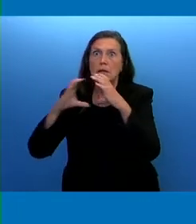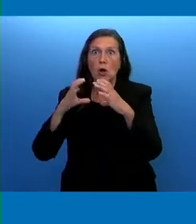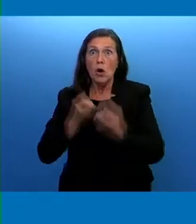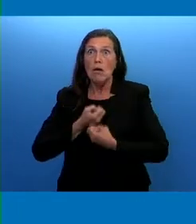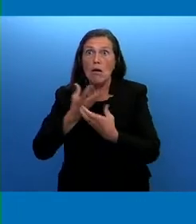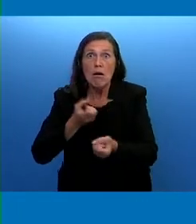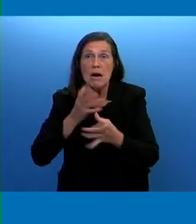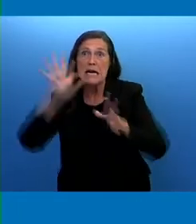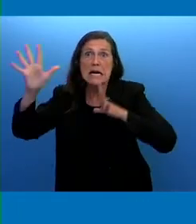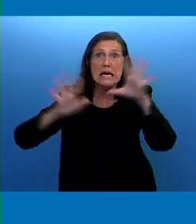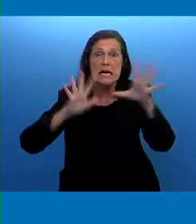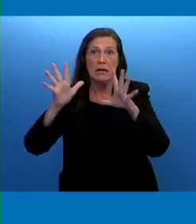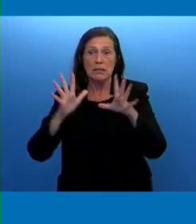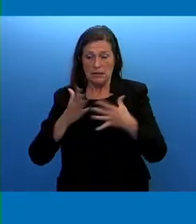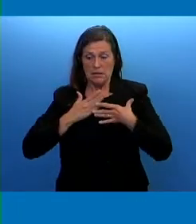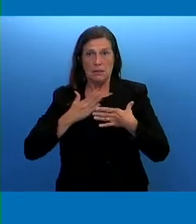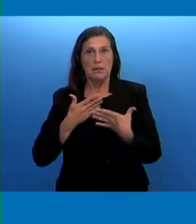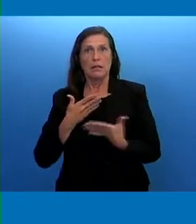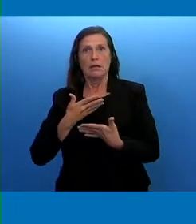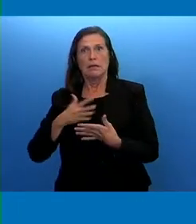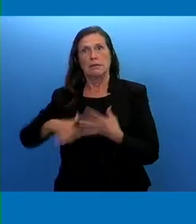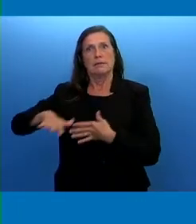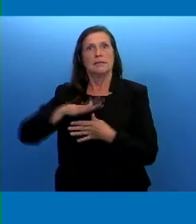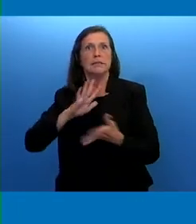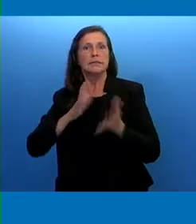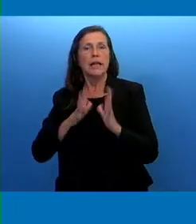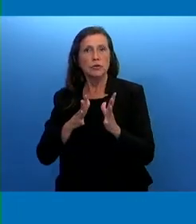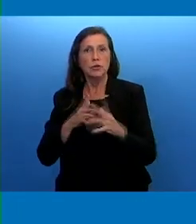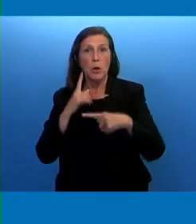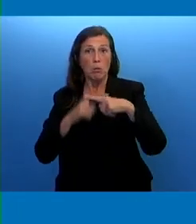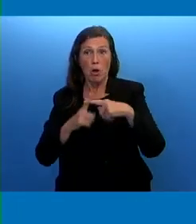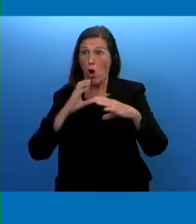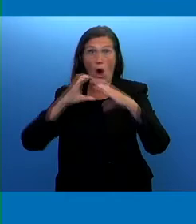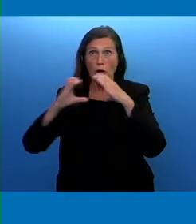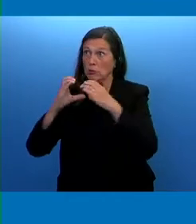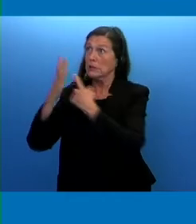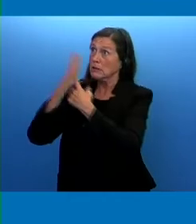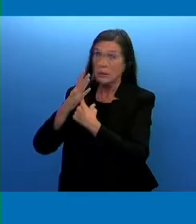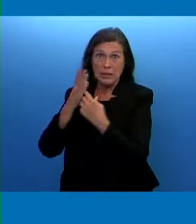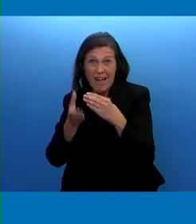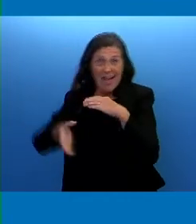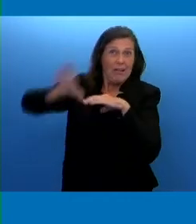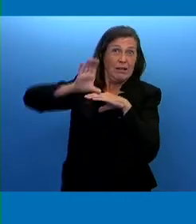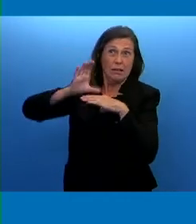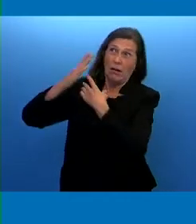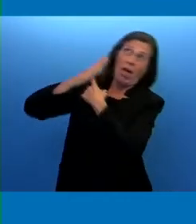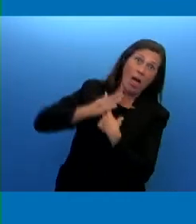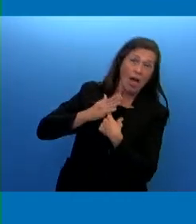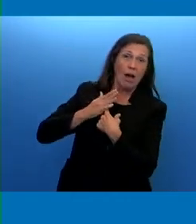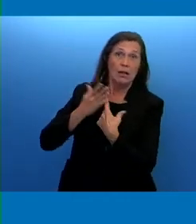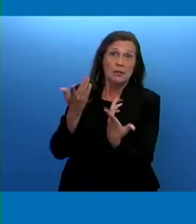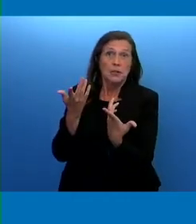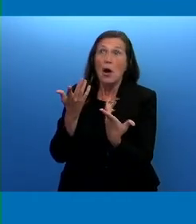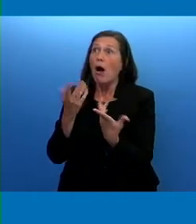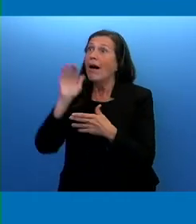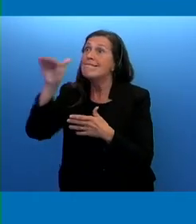language of their own country. They also face additional communication barriers and discrimination to access to essential protection